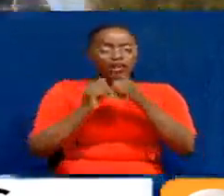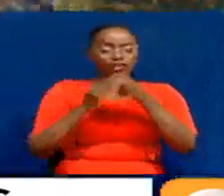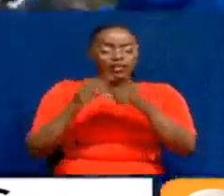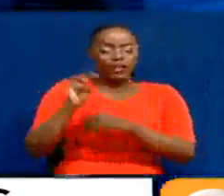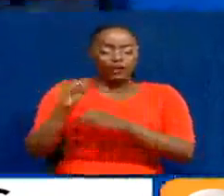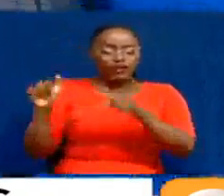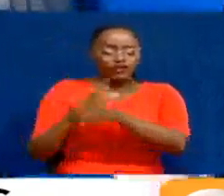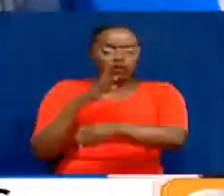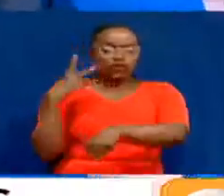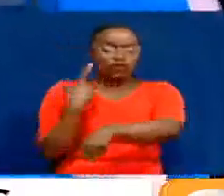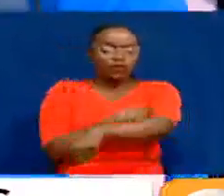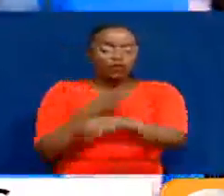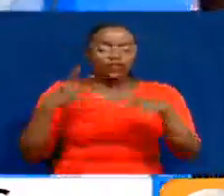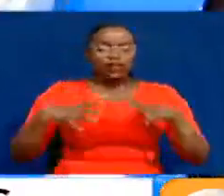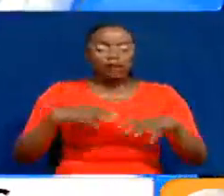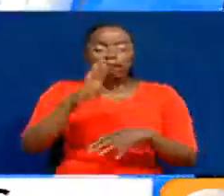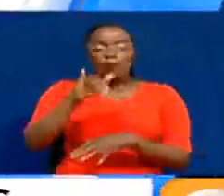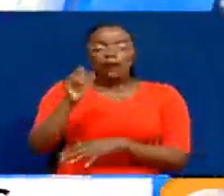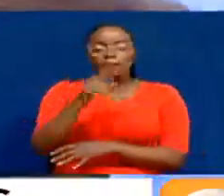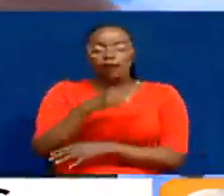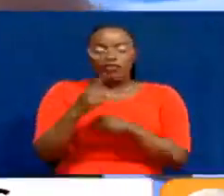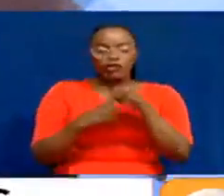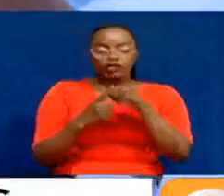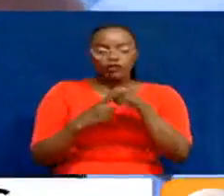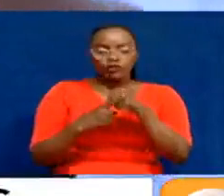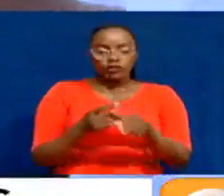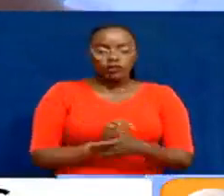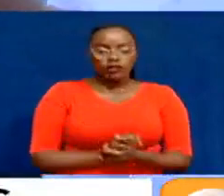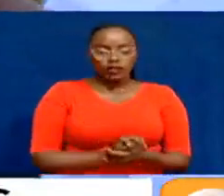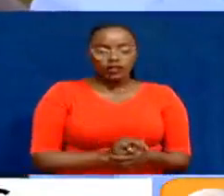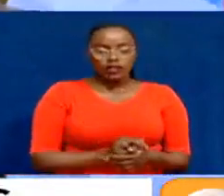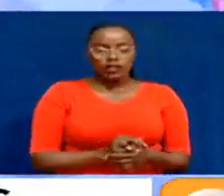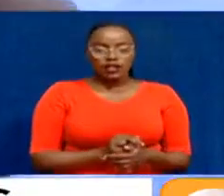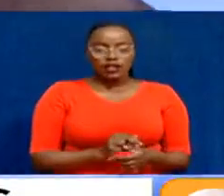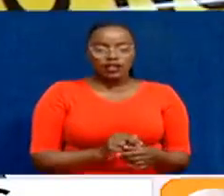19 million fully vaccinated persons by June. Raquel Muigai, Citizen TV.